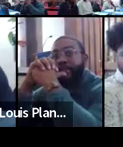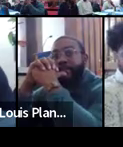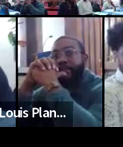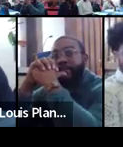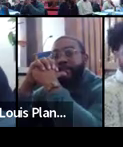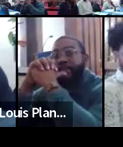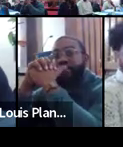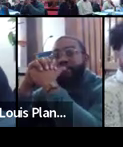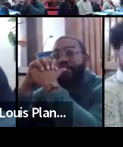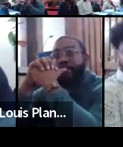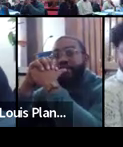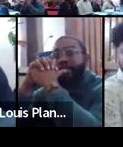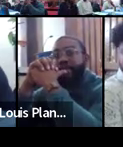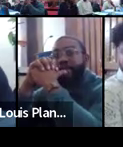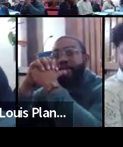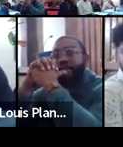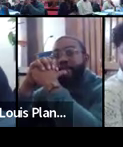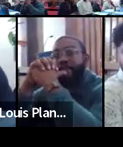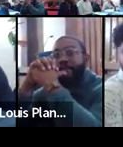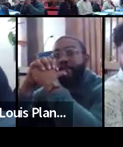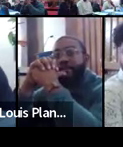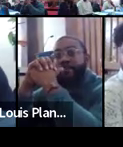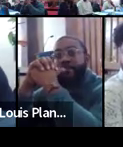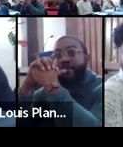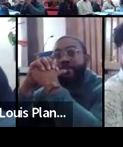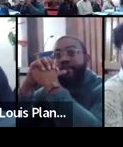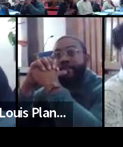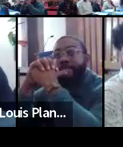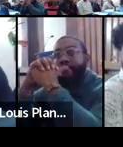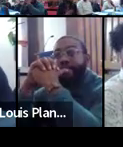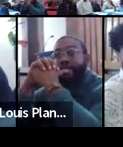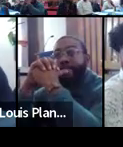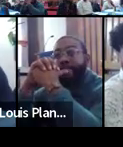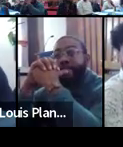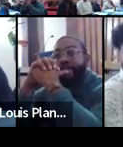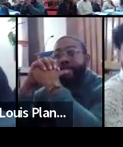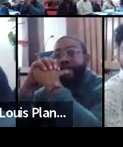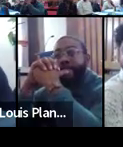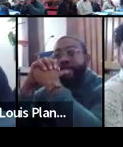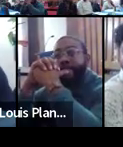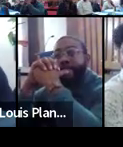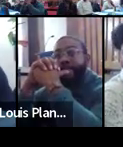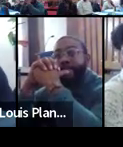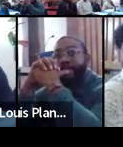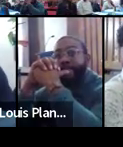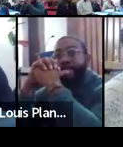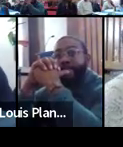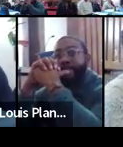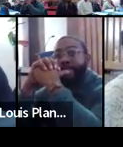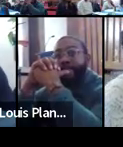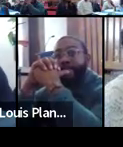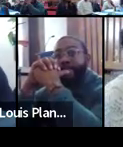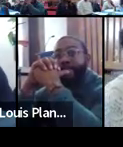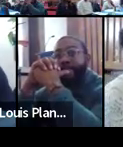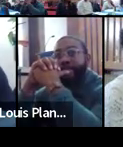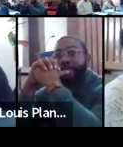portable charges for that one now. But we're really tackling this thing in the